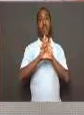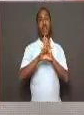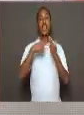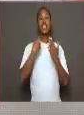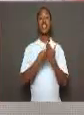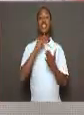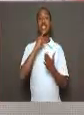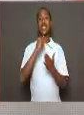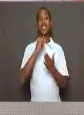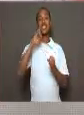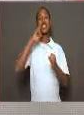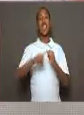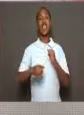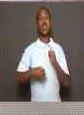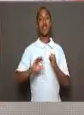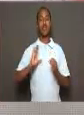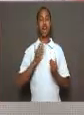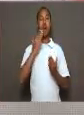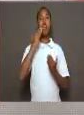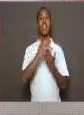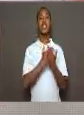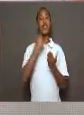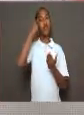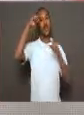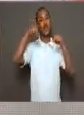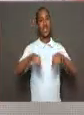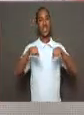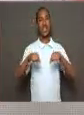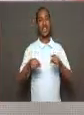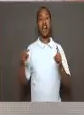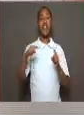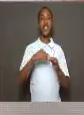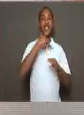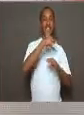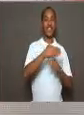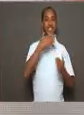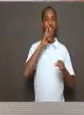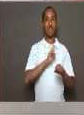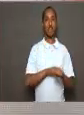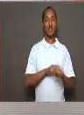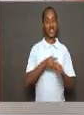This brings us to the end of our lesson for today. Until